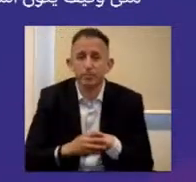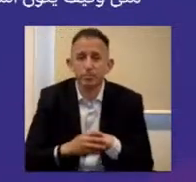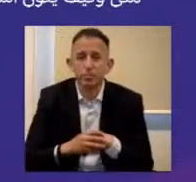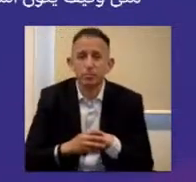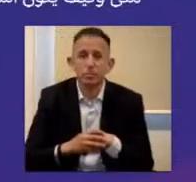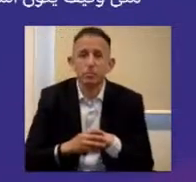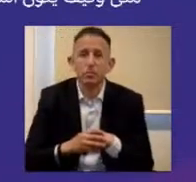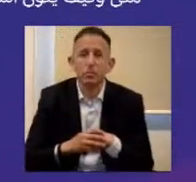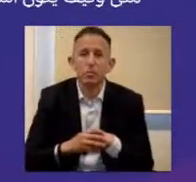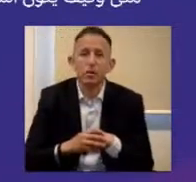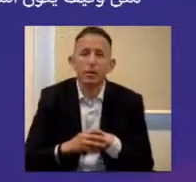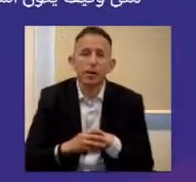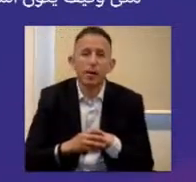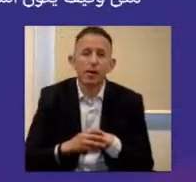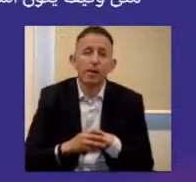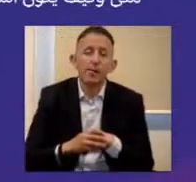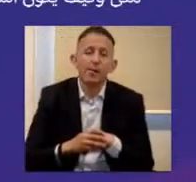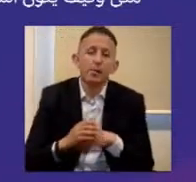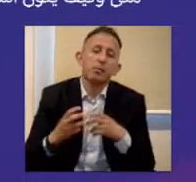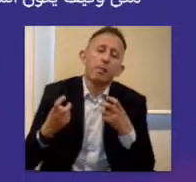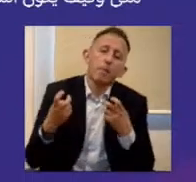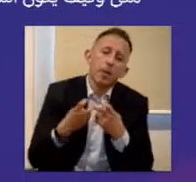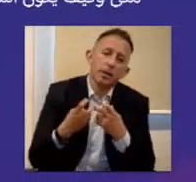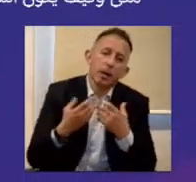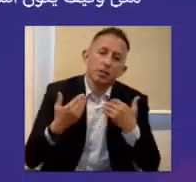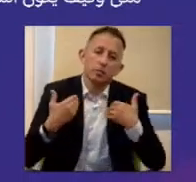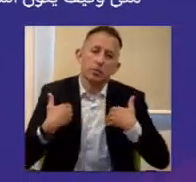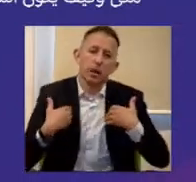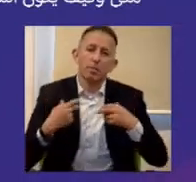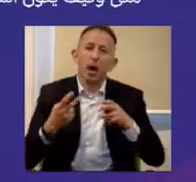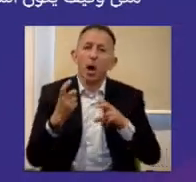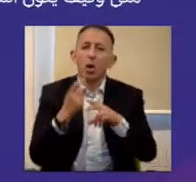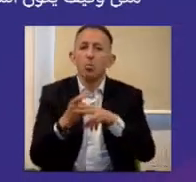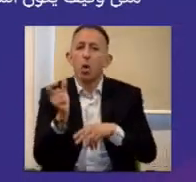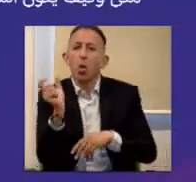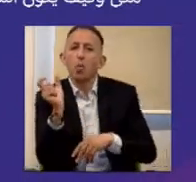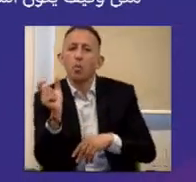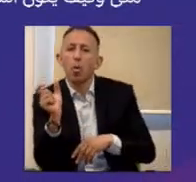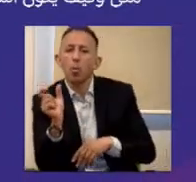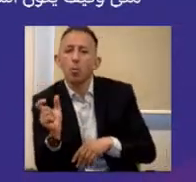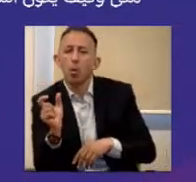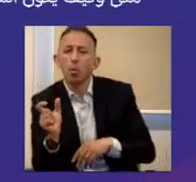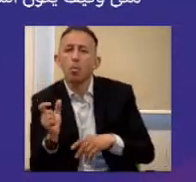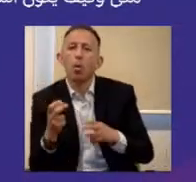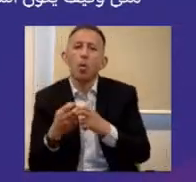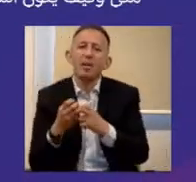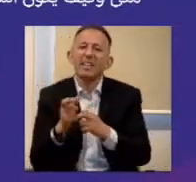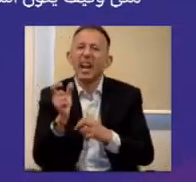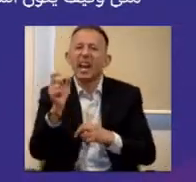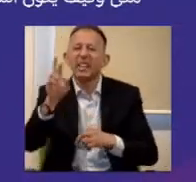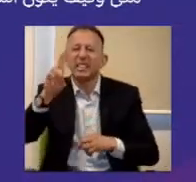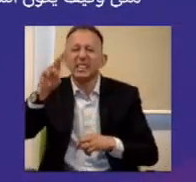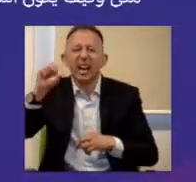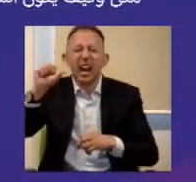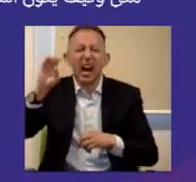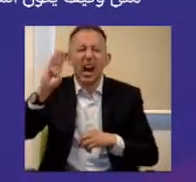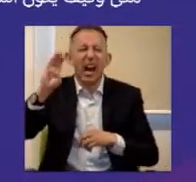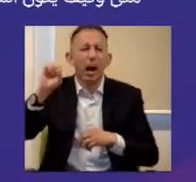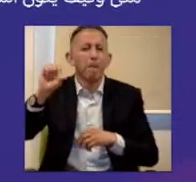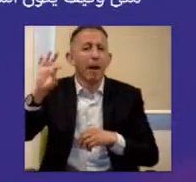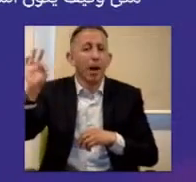and do all kinds of things with them. For example, if I add the two vectors, Morocco and capital, I get a vector that is